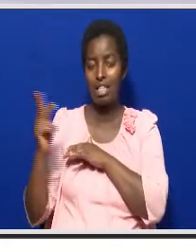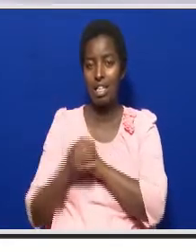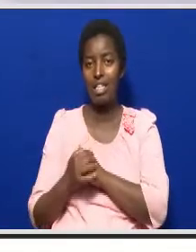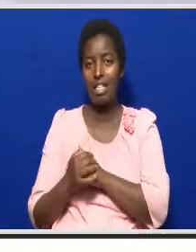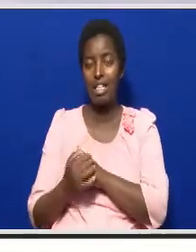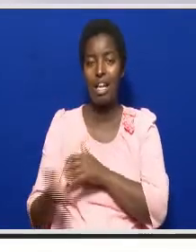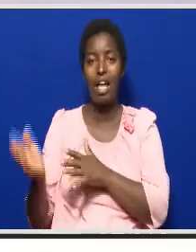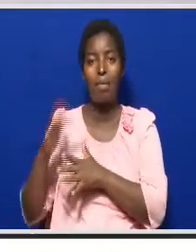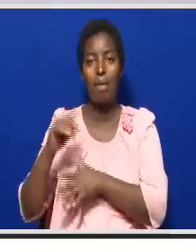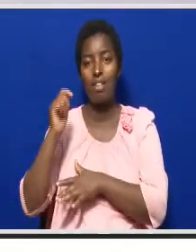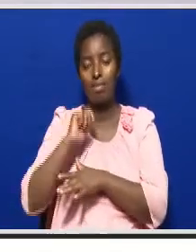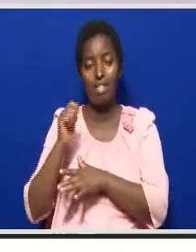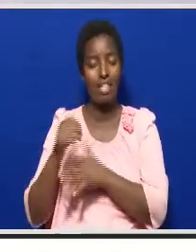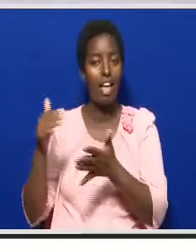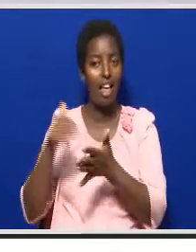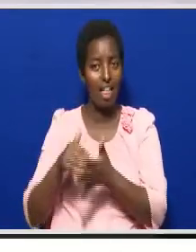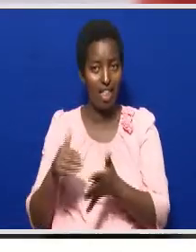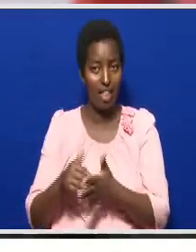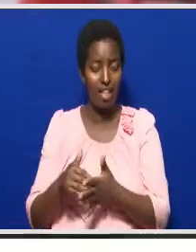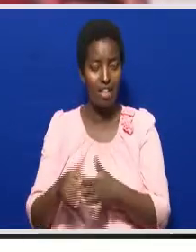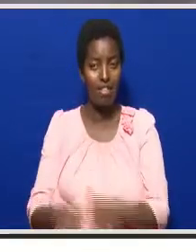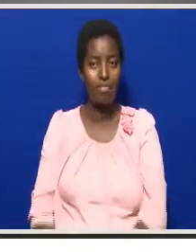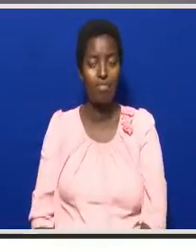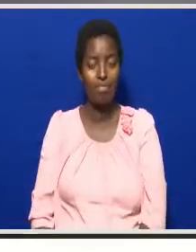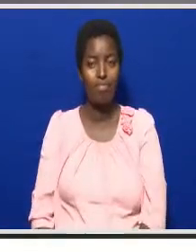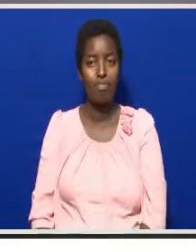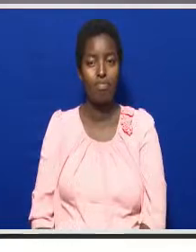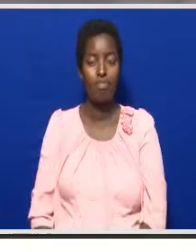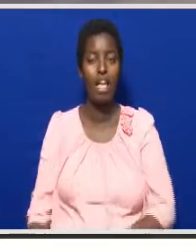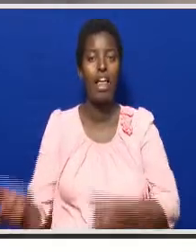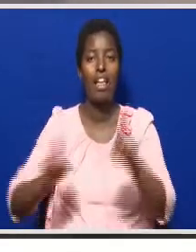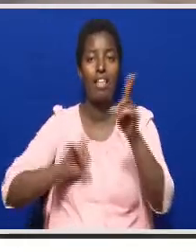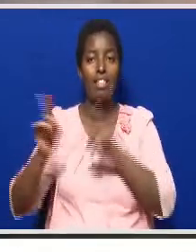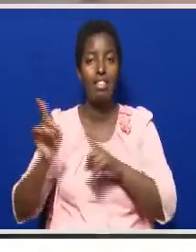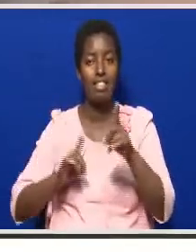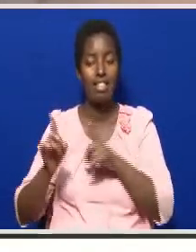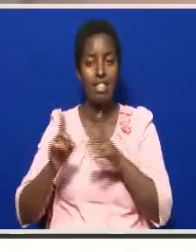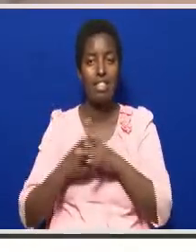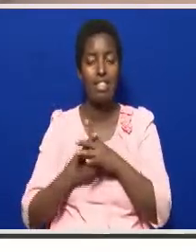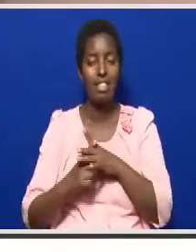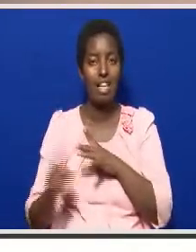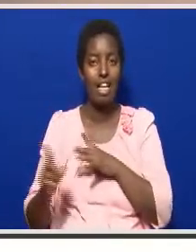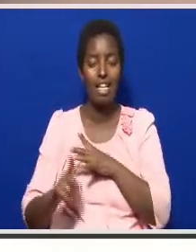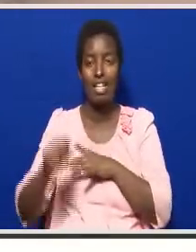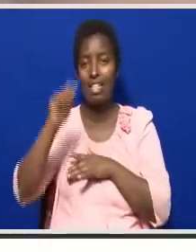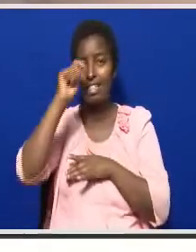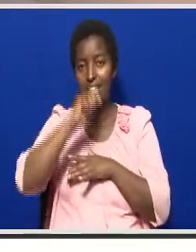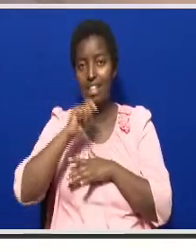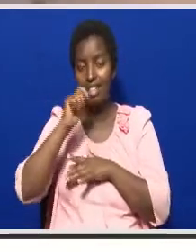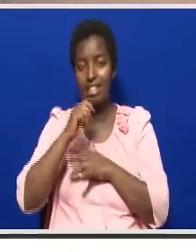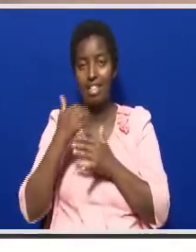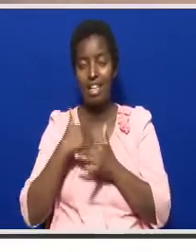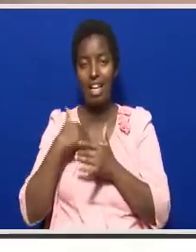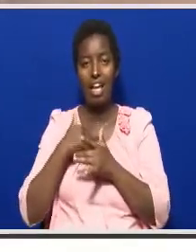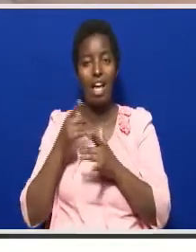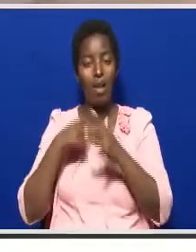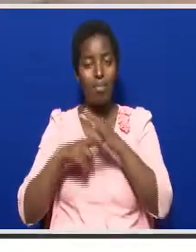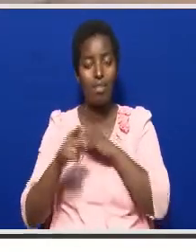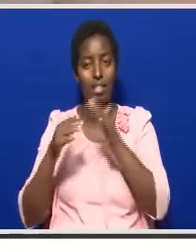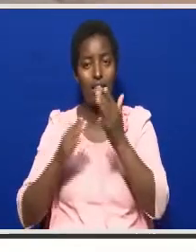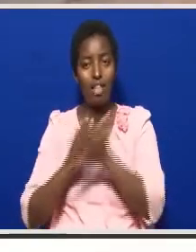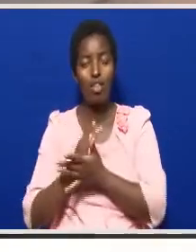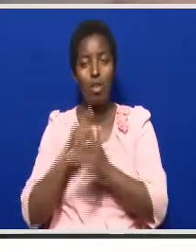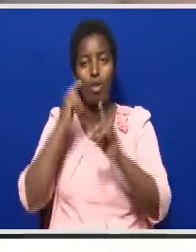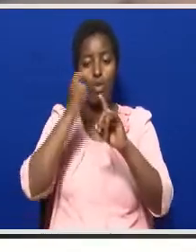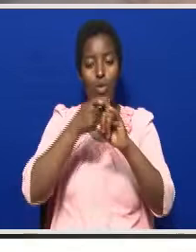back to Arusha in East African Community Headquarters. Their journey started in Dar es Salaam, Tanzania, and have also passed through